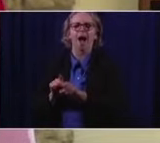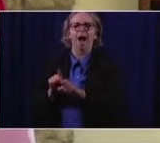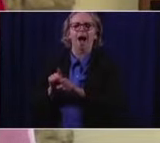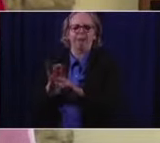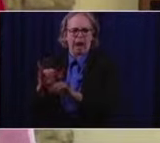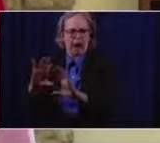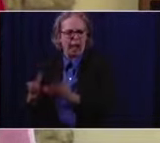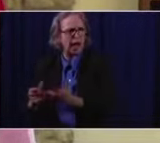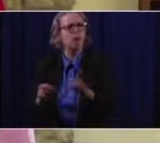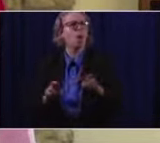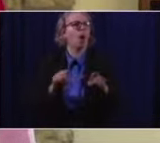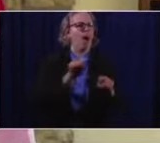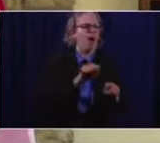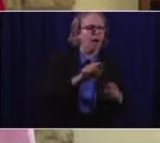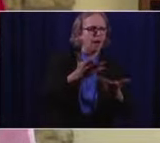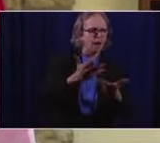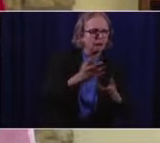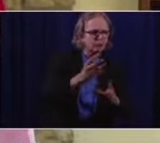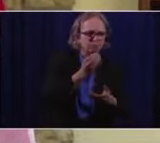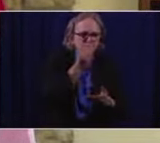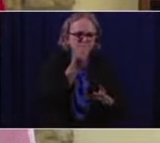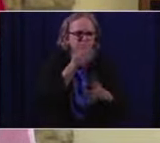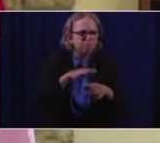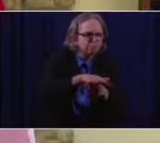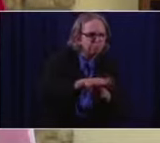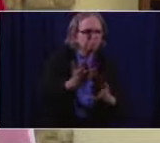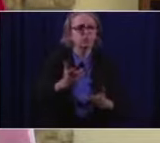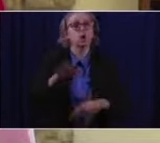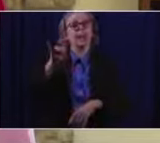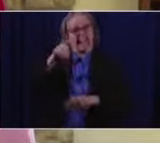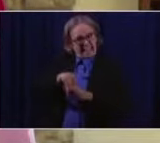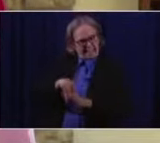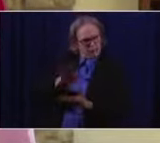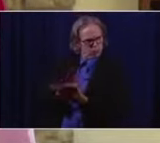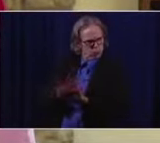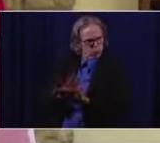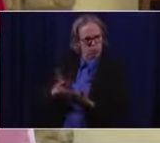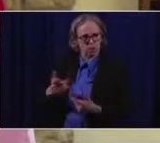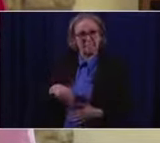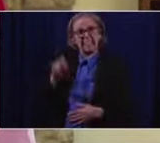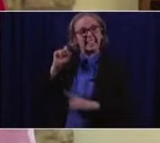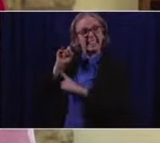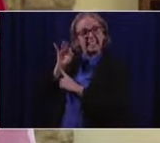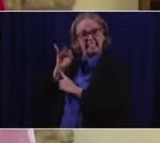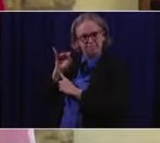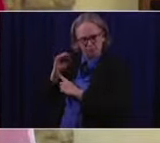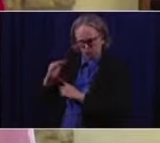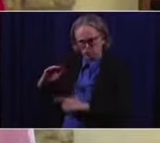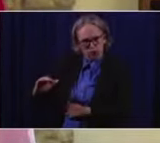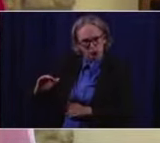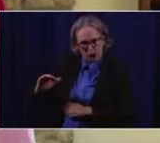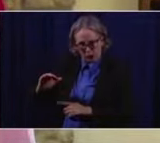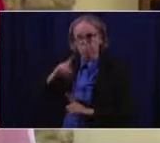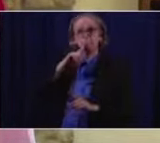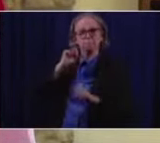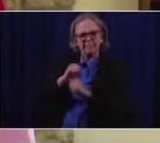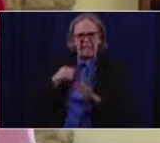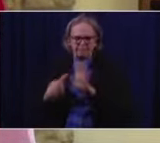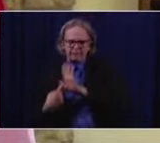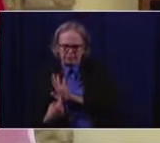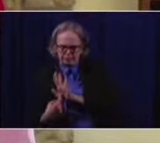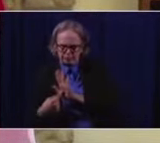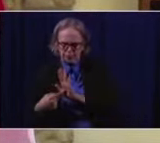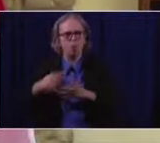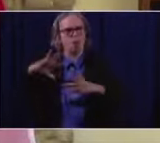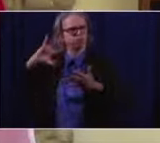our schools, unless some child is symptomatic, testing has not been very widespread. So we get back to the